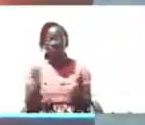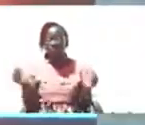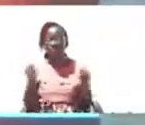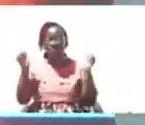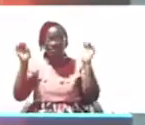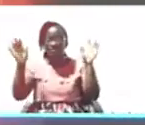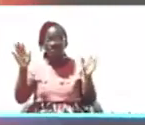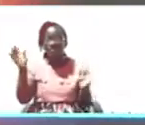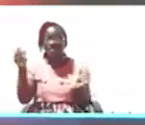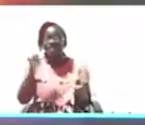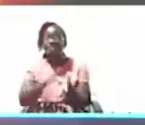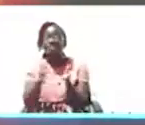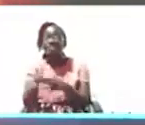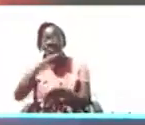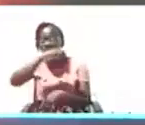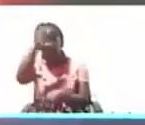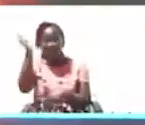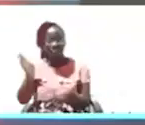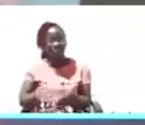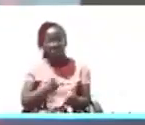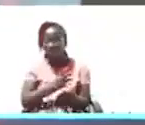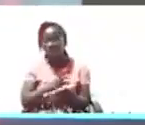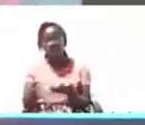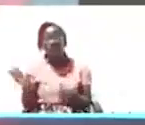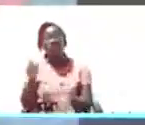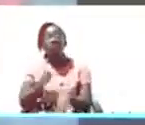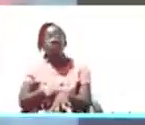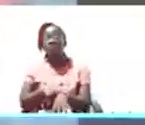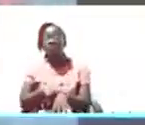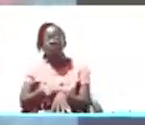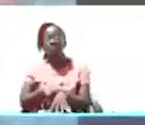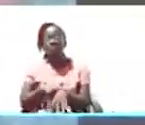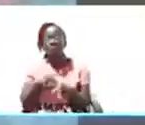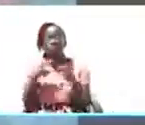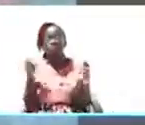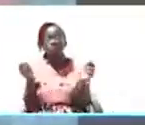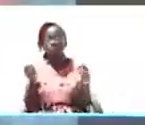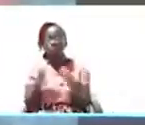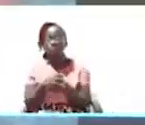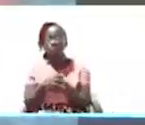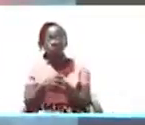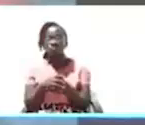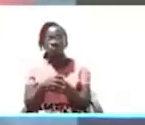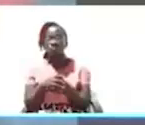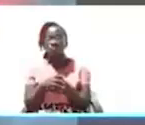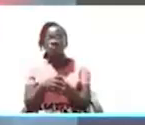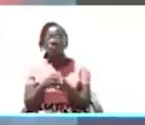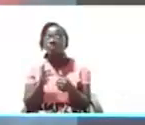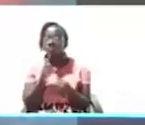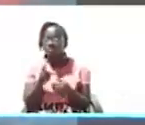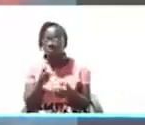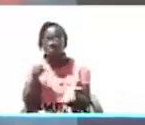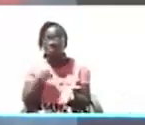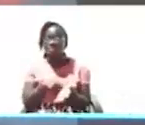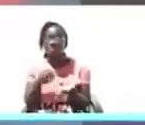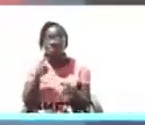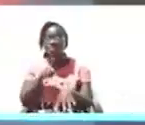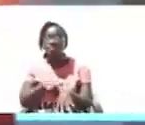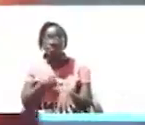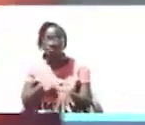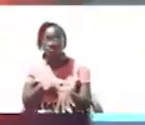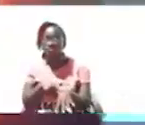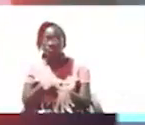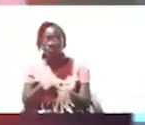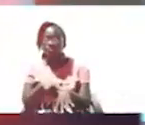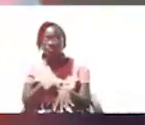Jesus never makes a mistake. And he's never late. Crusade, this is the time.